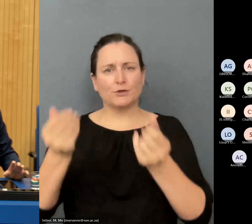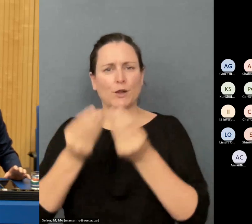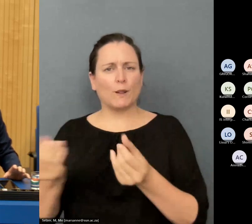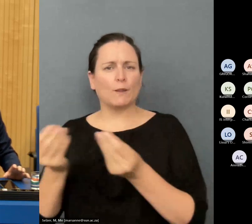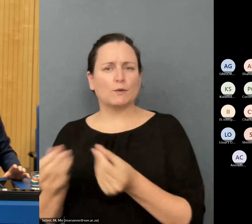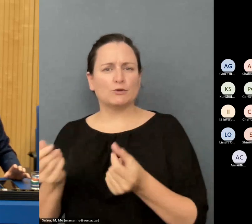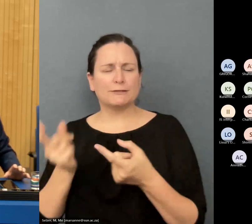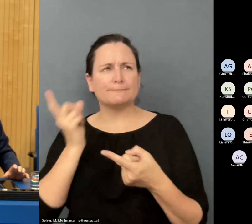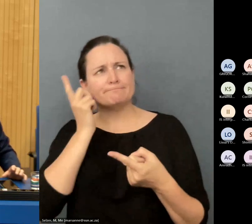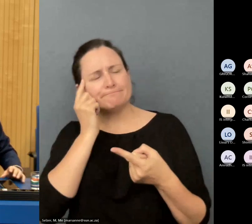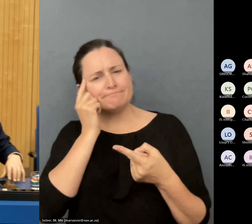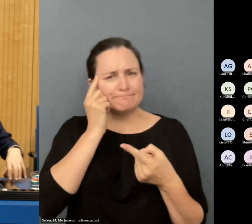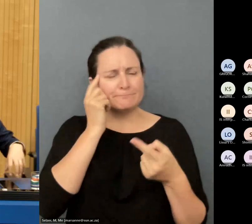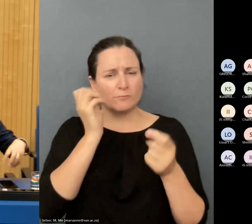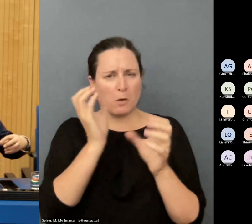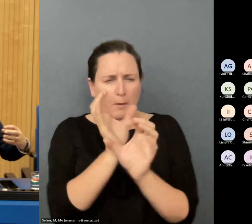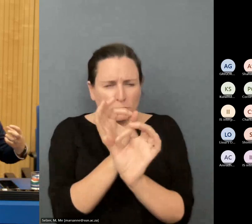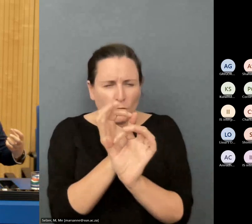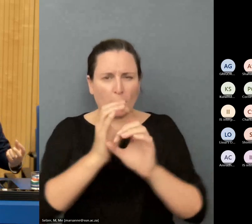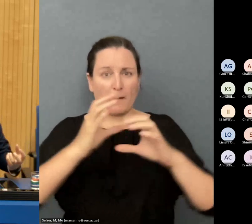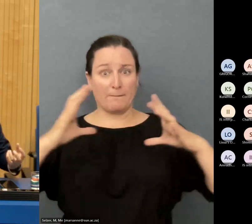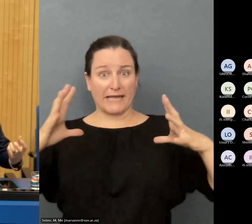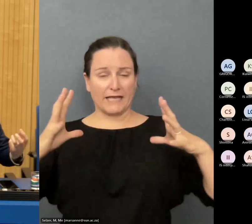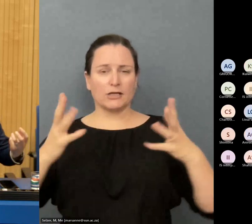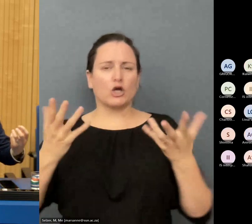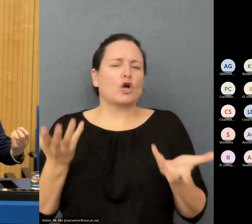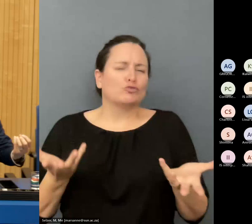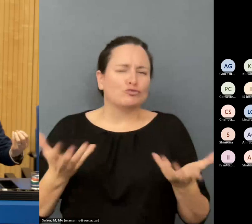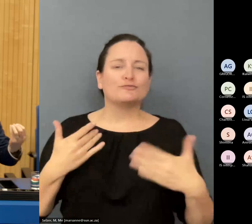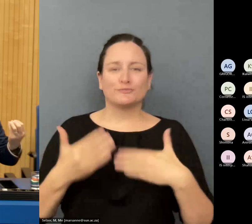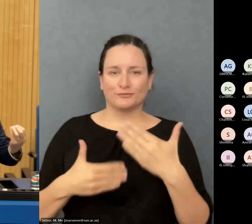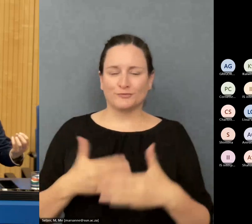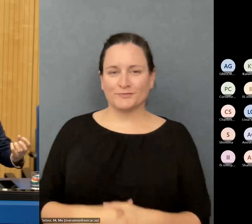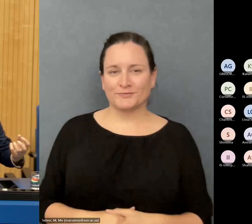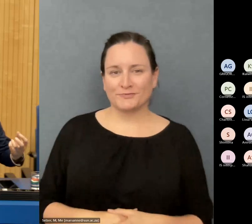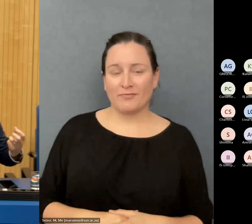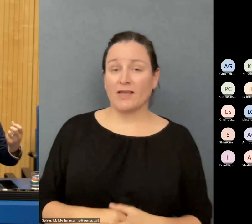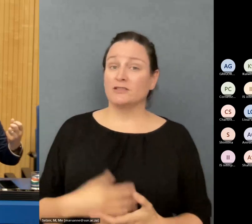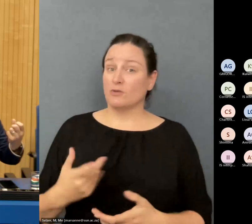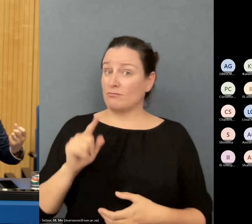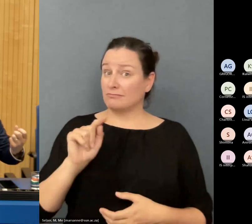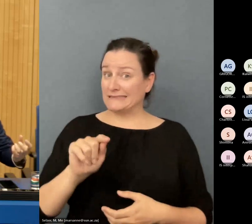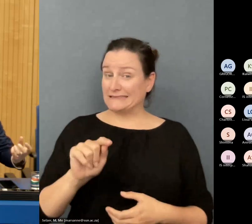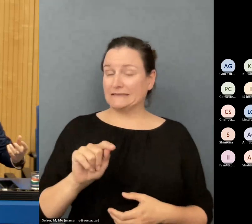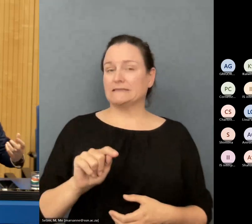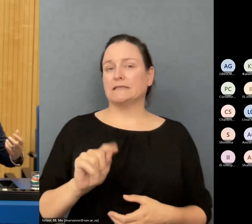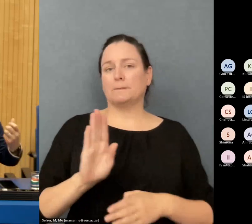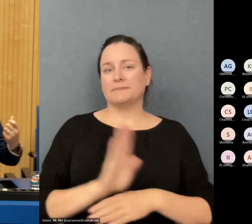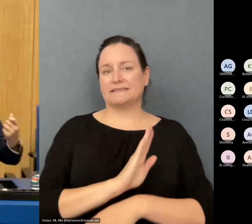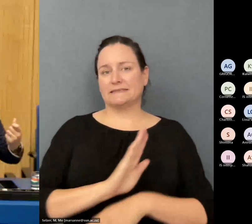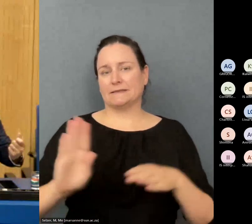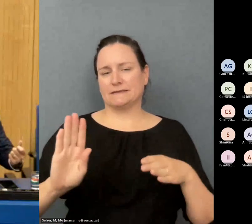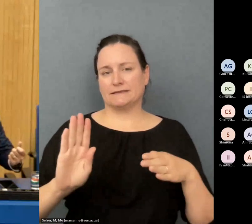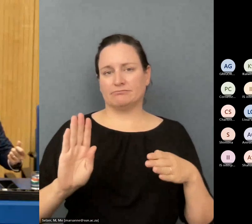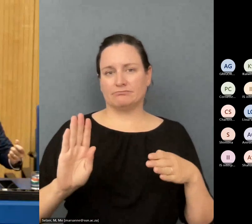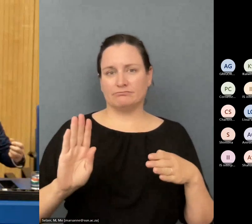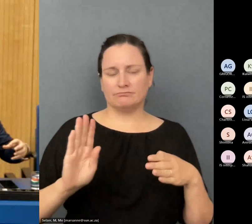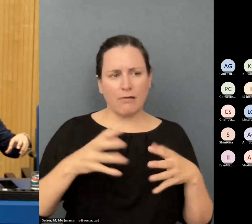yet amazing programs that allows new businesses, new initiatives,